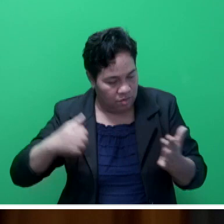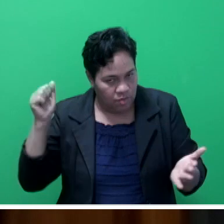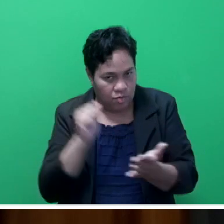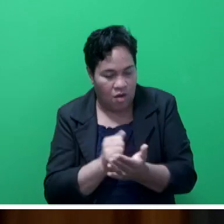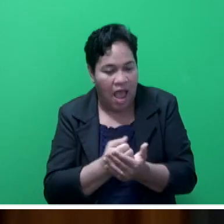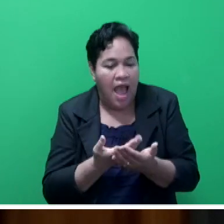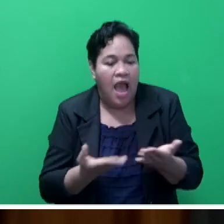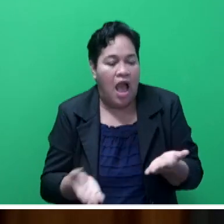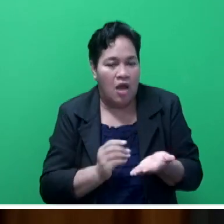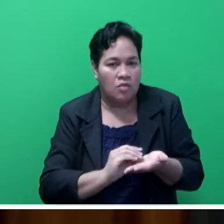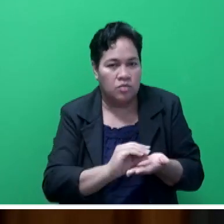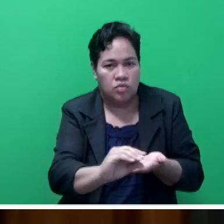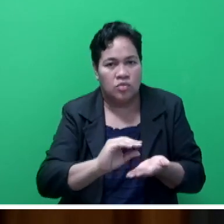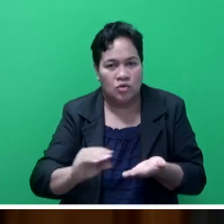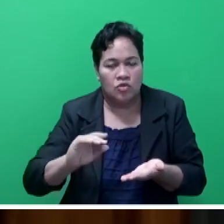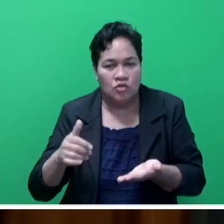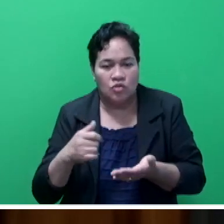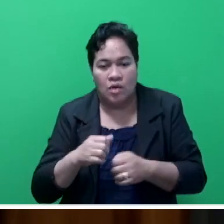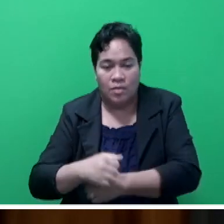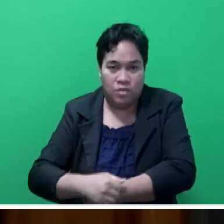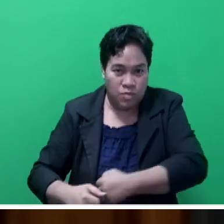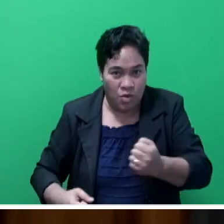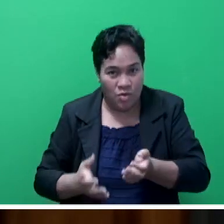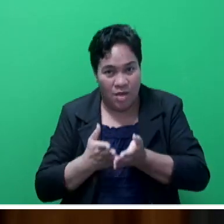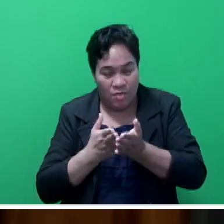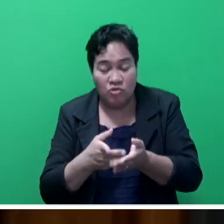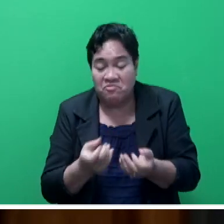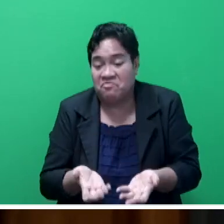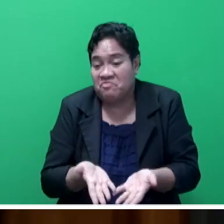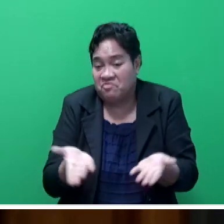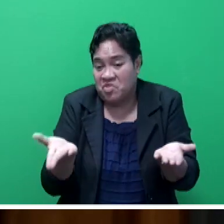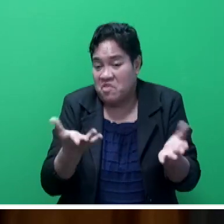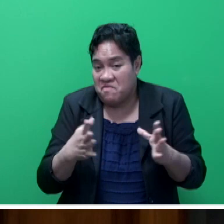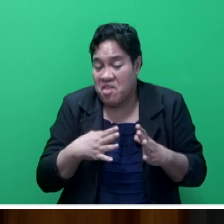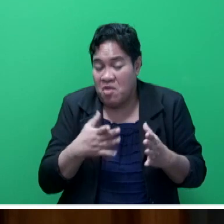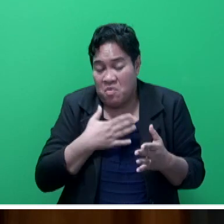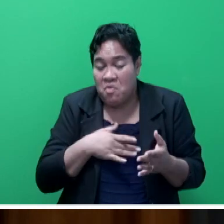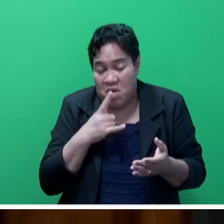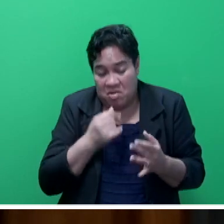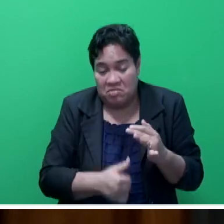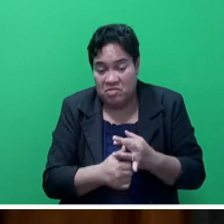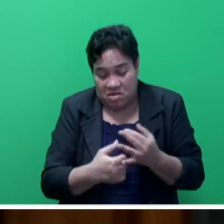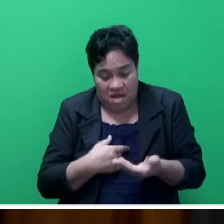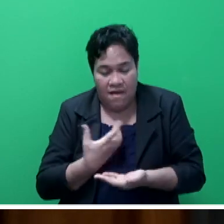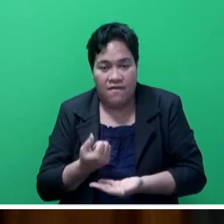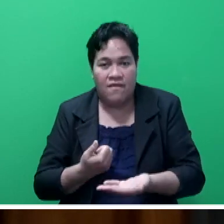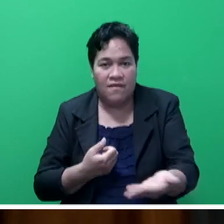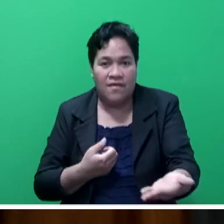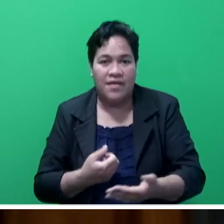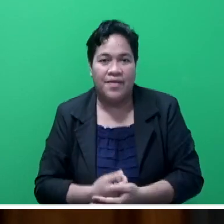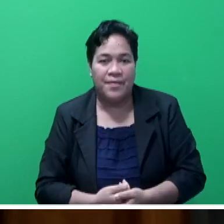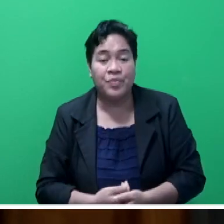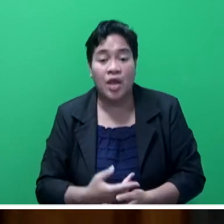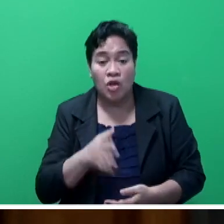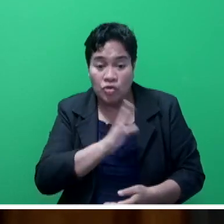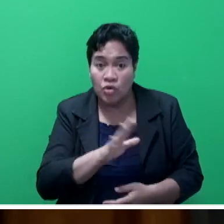of schools that receive boats and engine, and it's available for any member who wishes to have access to that. Mr. Speaker, said today we have more children